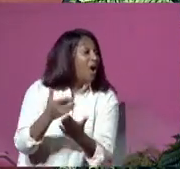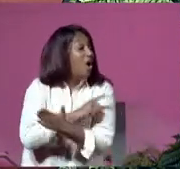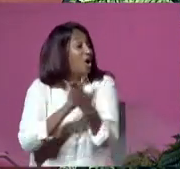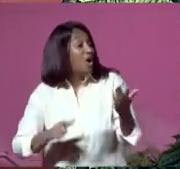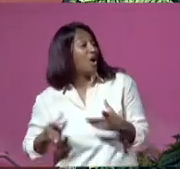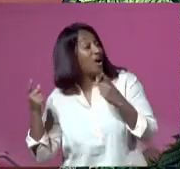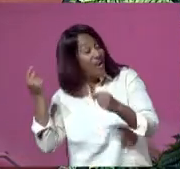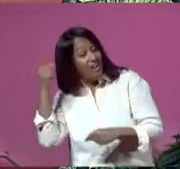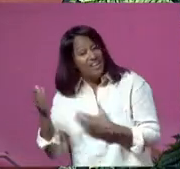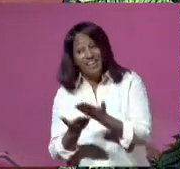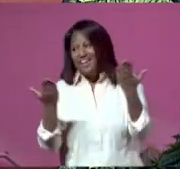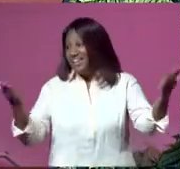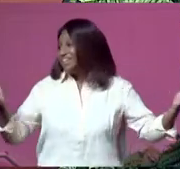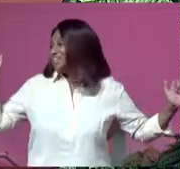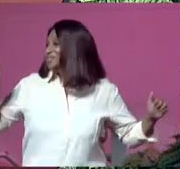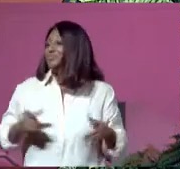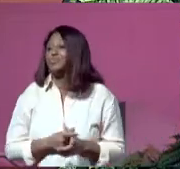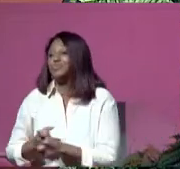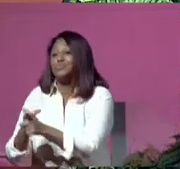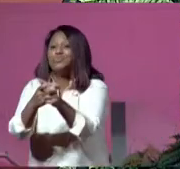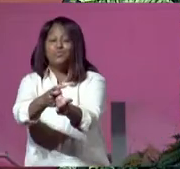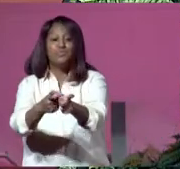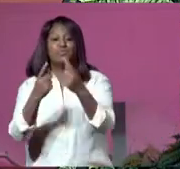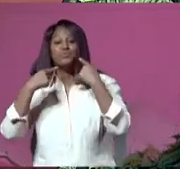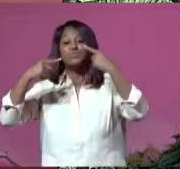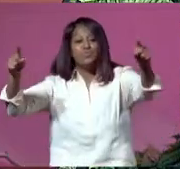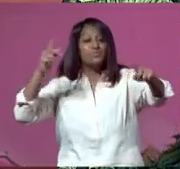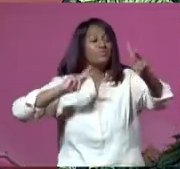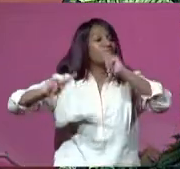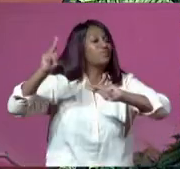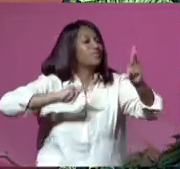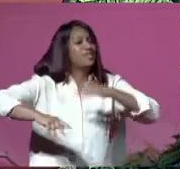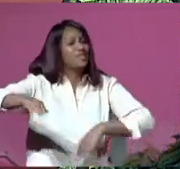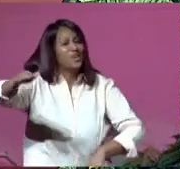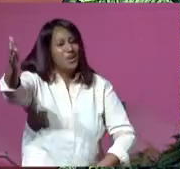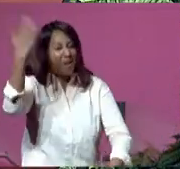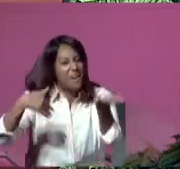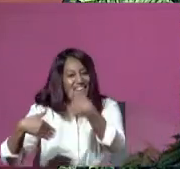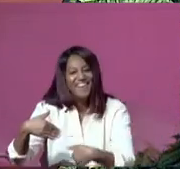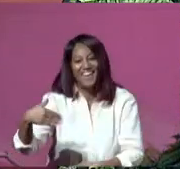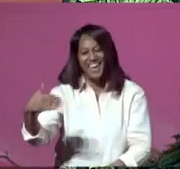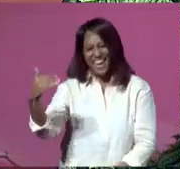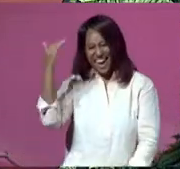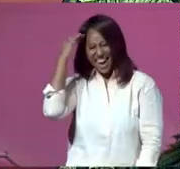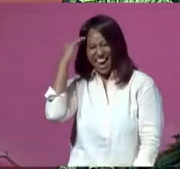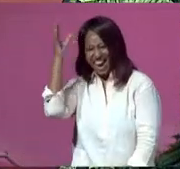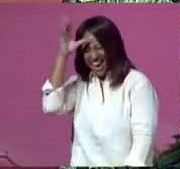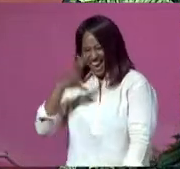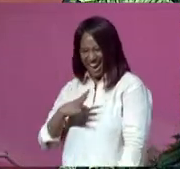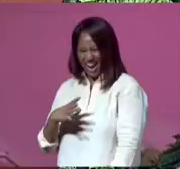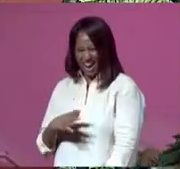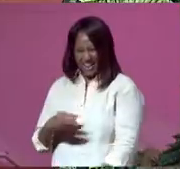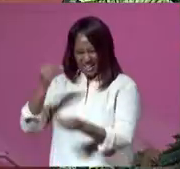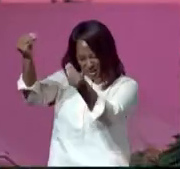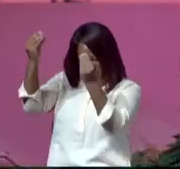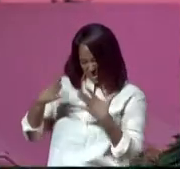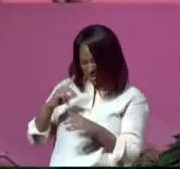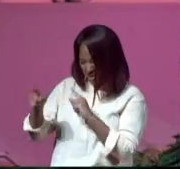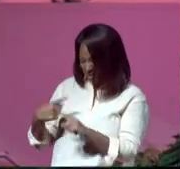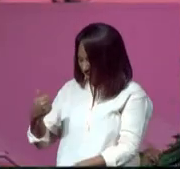for you, you can run and tell people, come see a man who told me all about